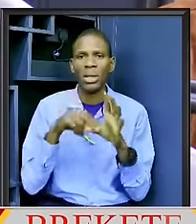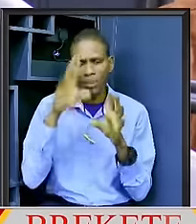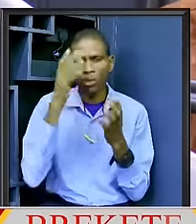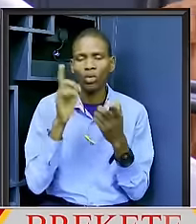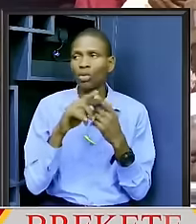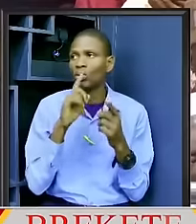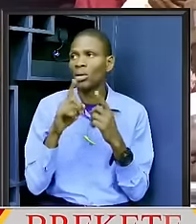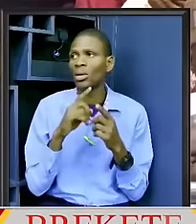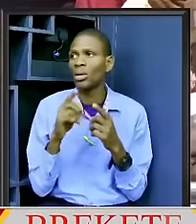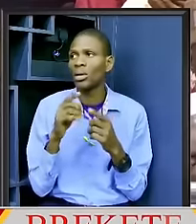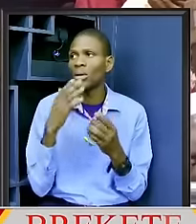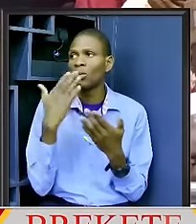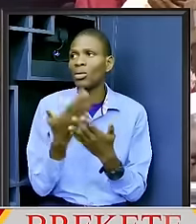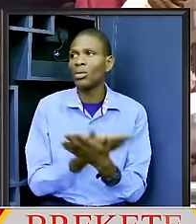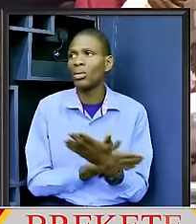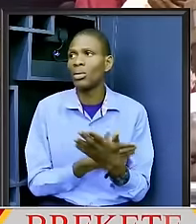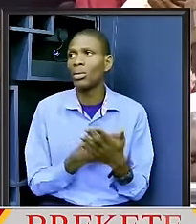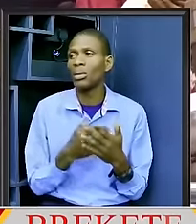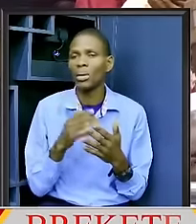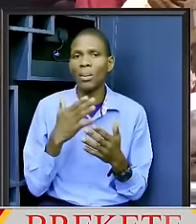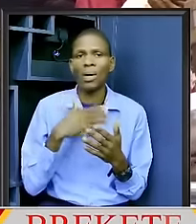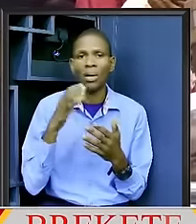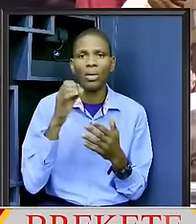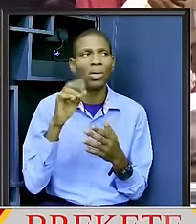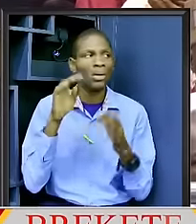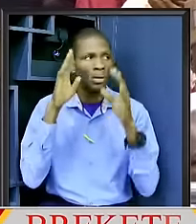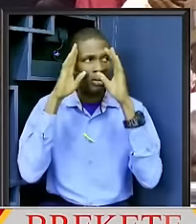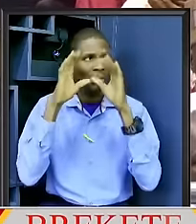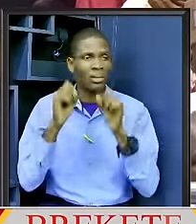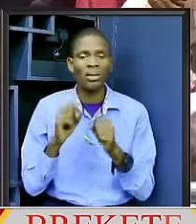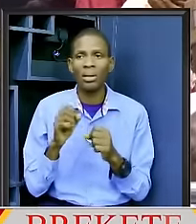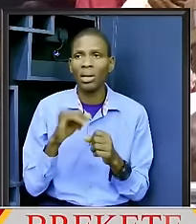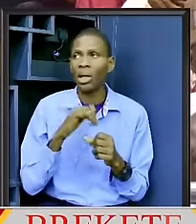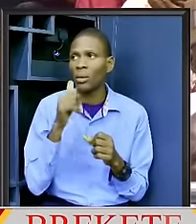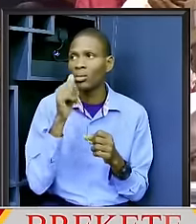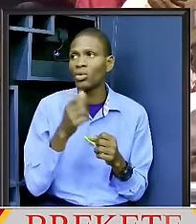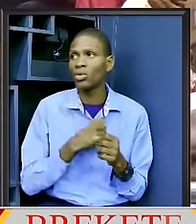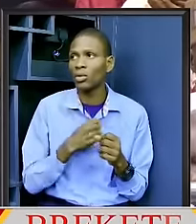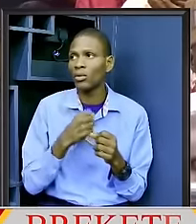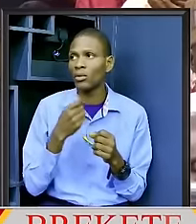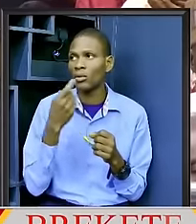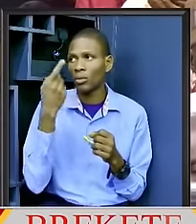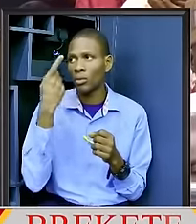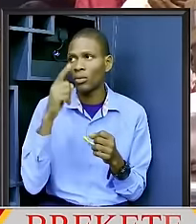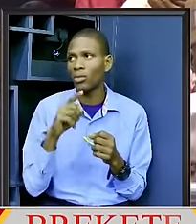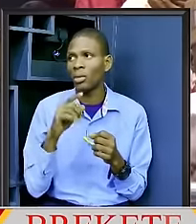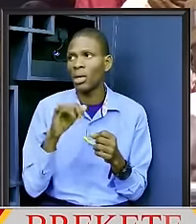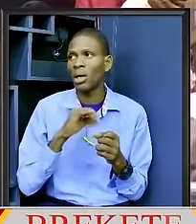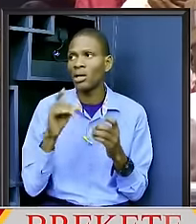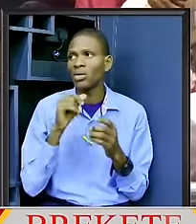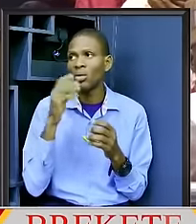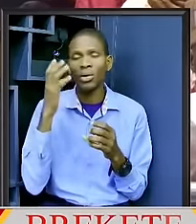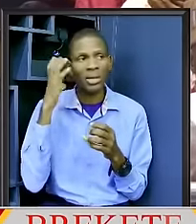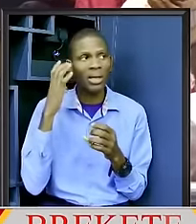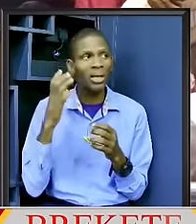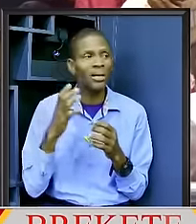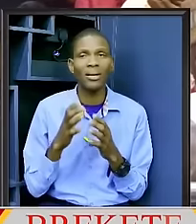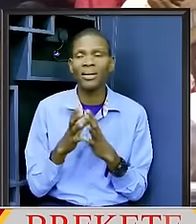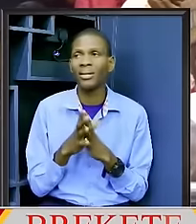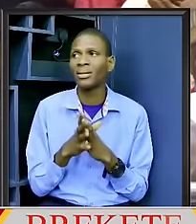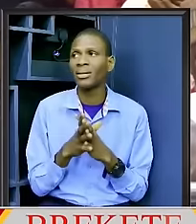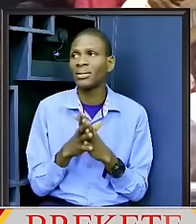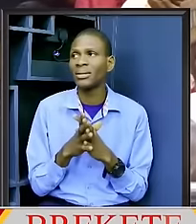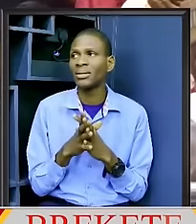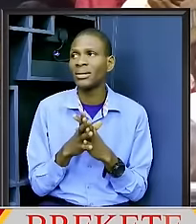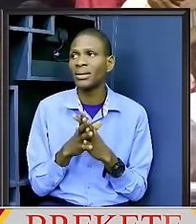Talk now. Good morning, my ordinary president. I'm so sorry. I didn't hear about this. Nobody leave called apology, me.